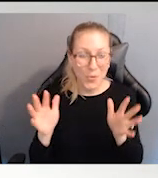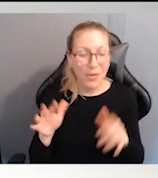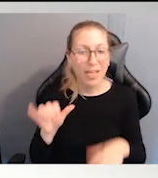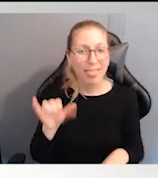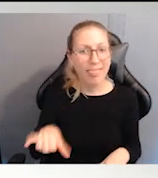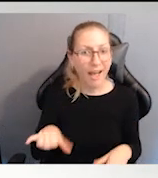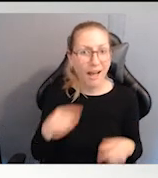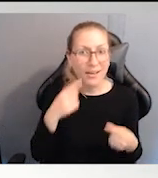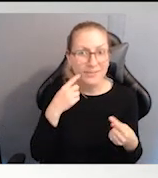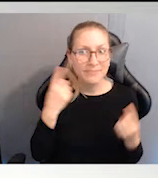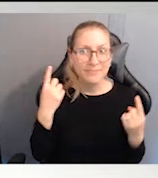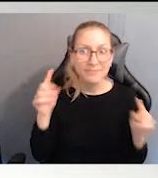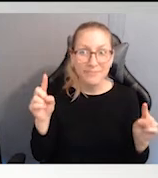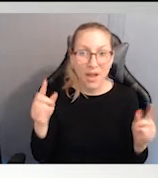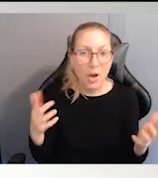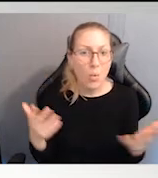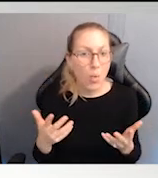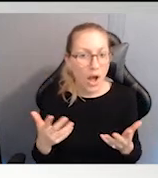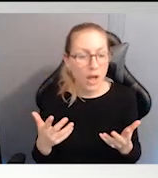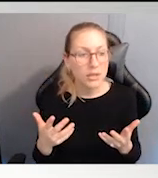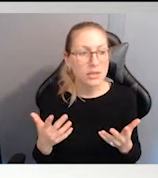accomplish